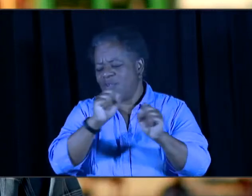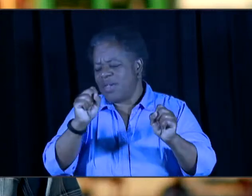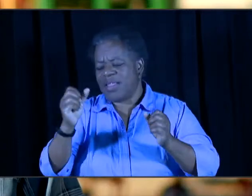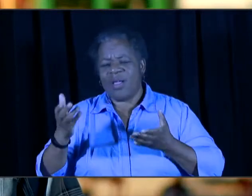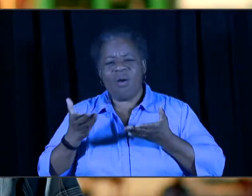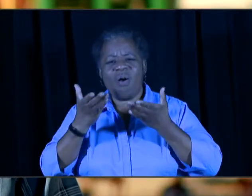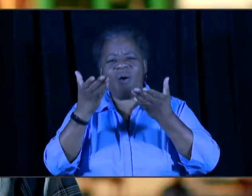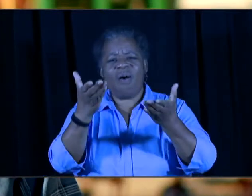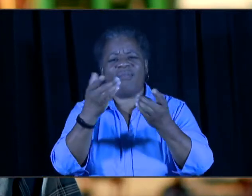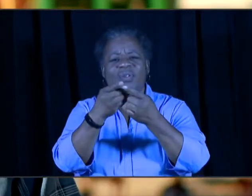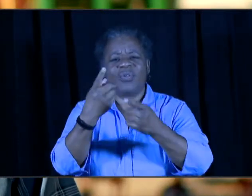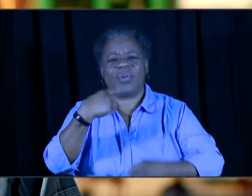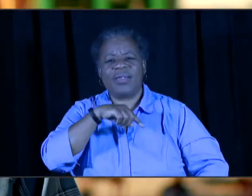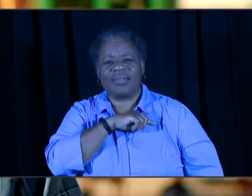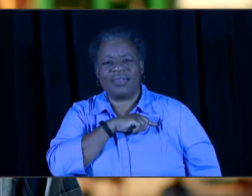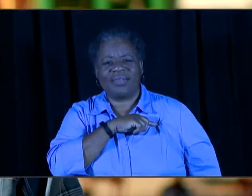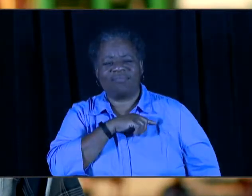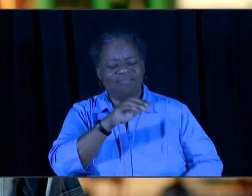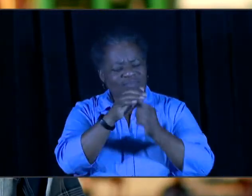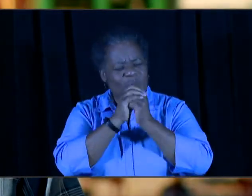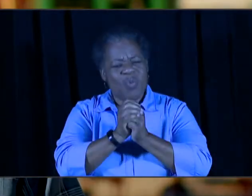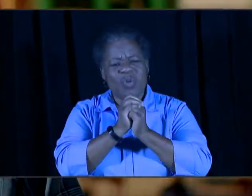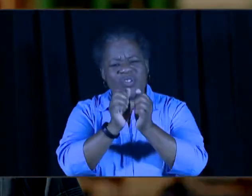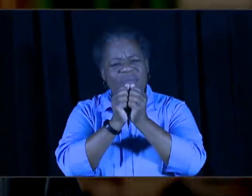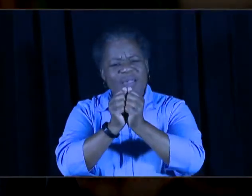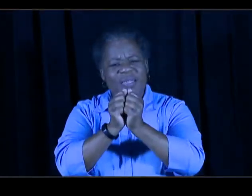offered to us. Let's worship together.